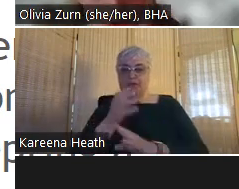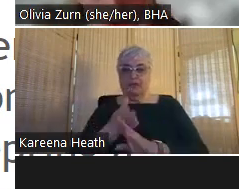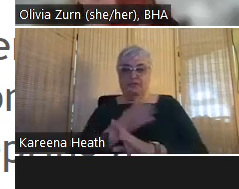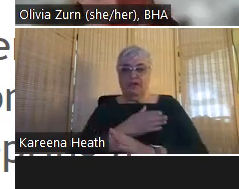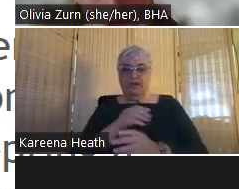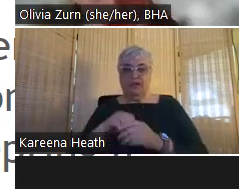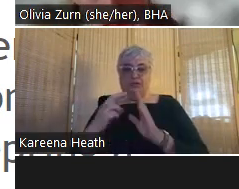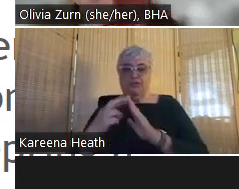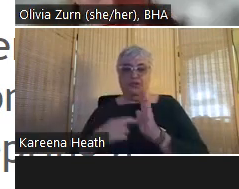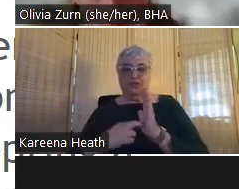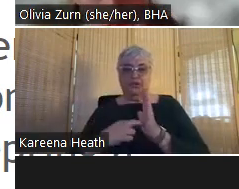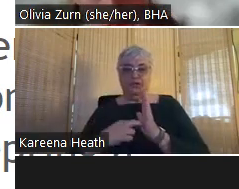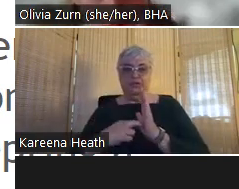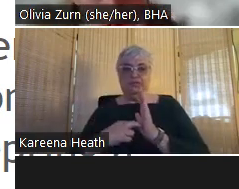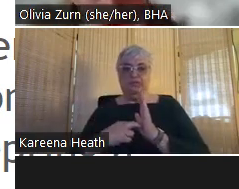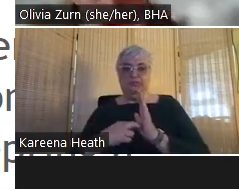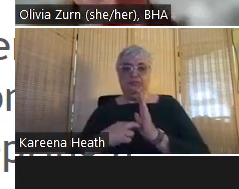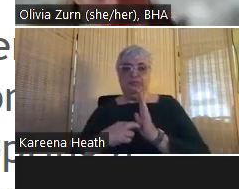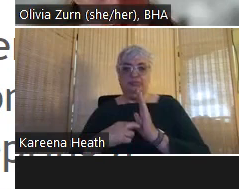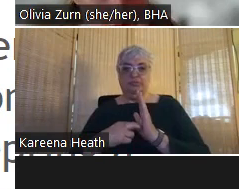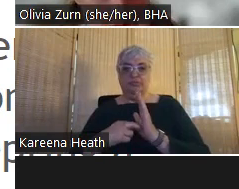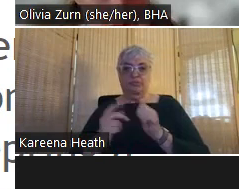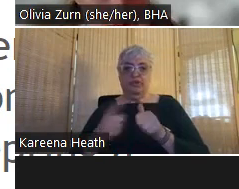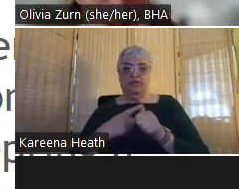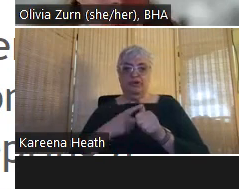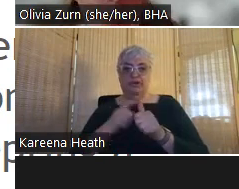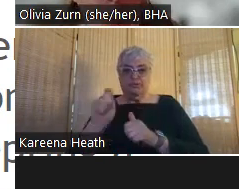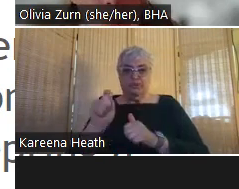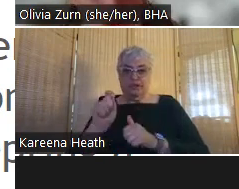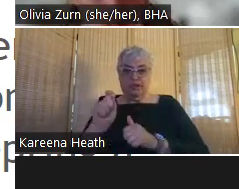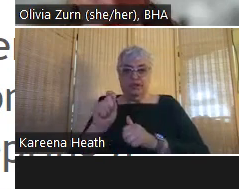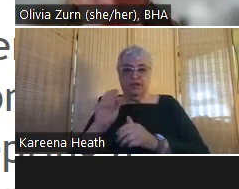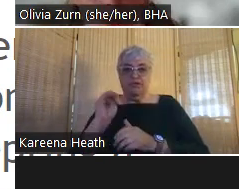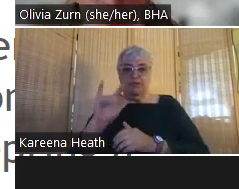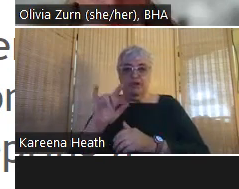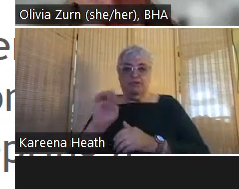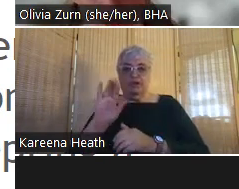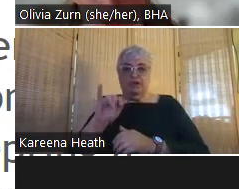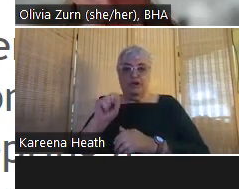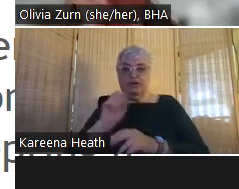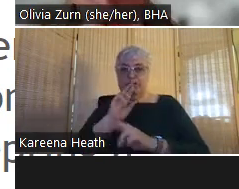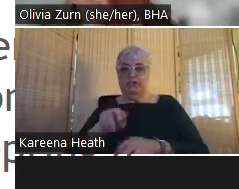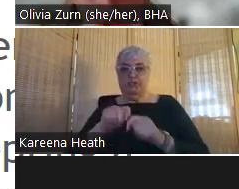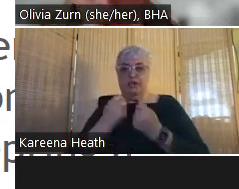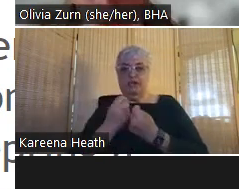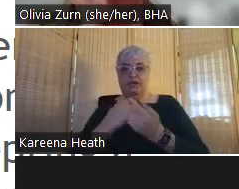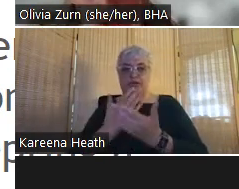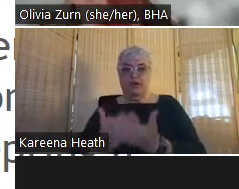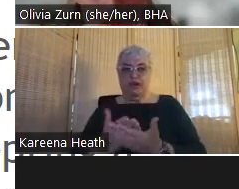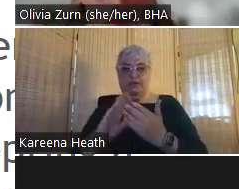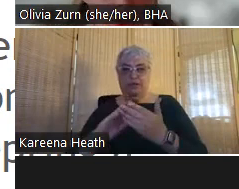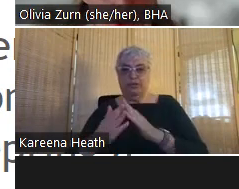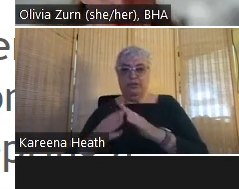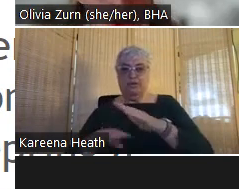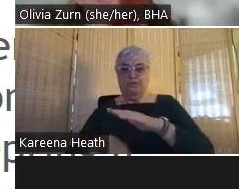rule. So wanted to clarify this first bullet that mobile crisis response teams must arrive to the